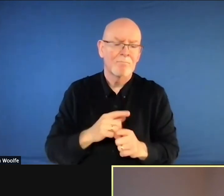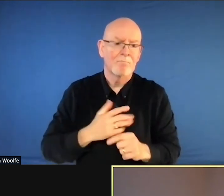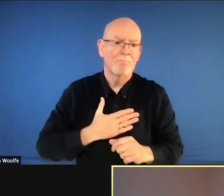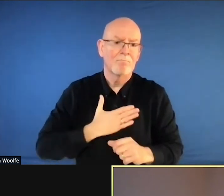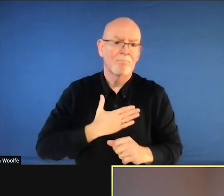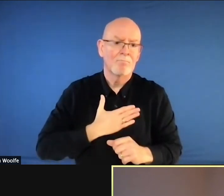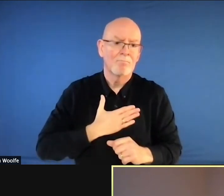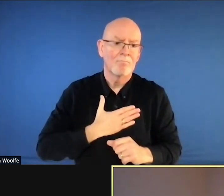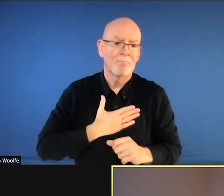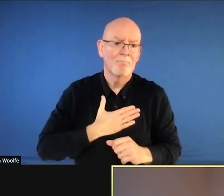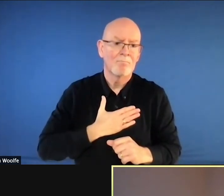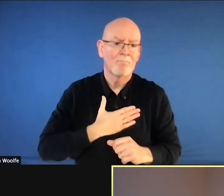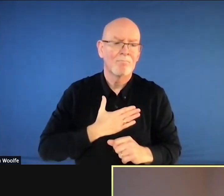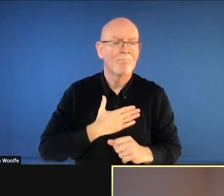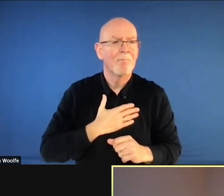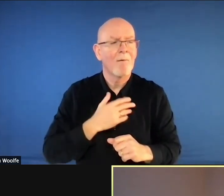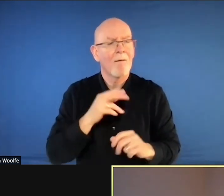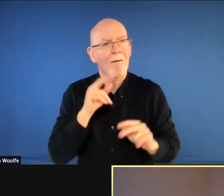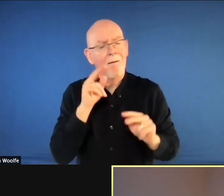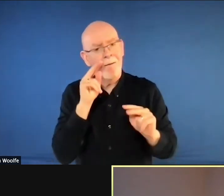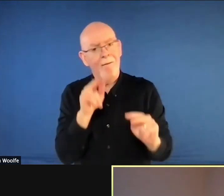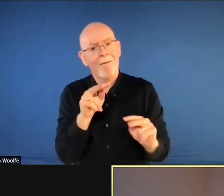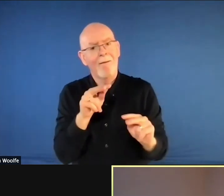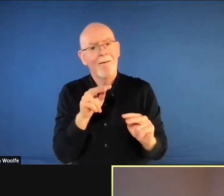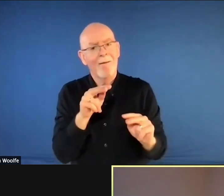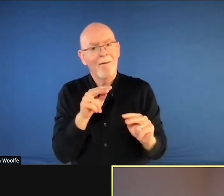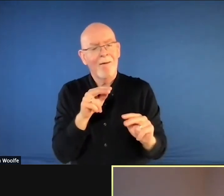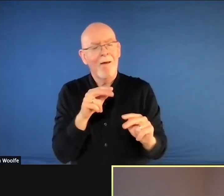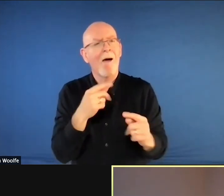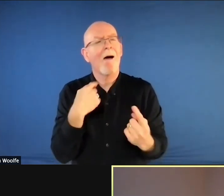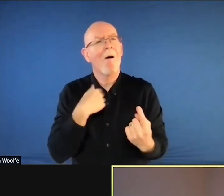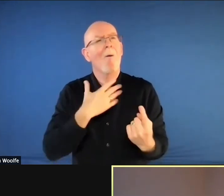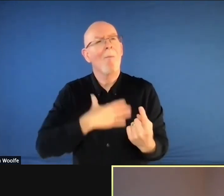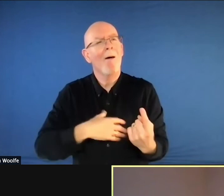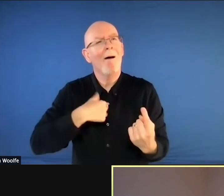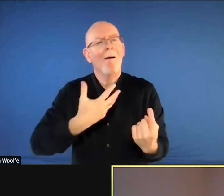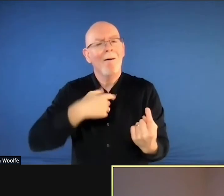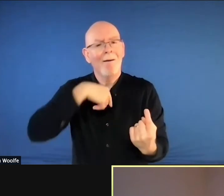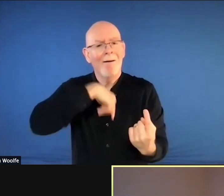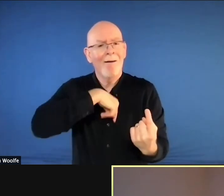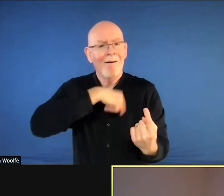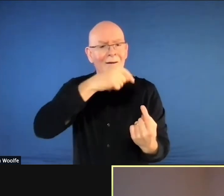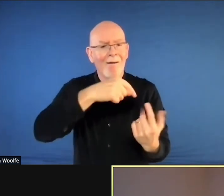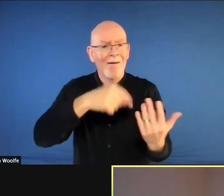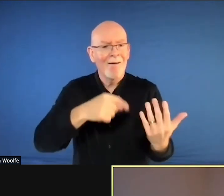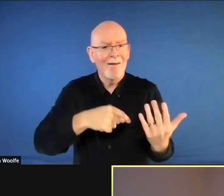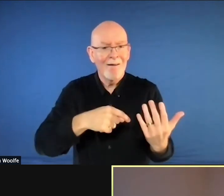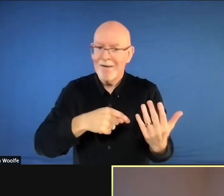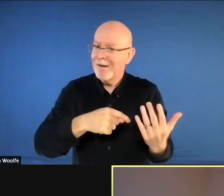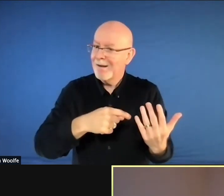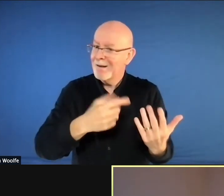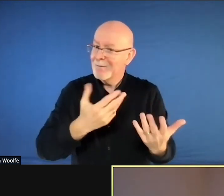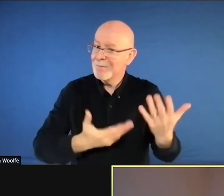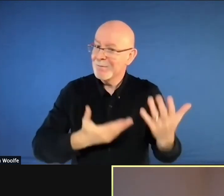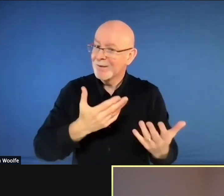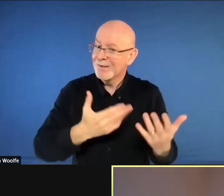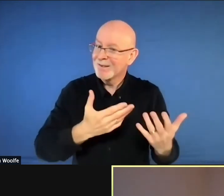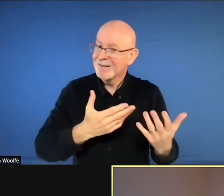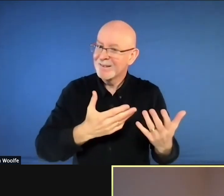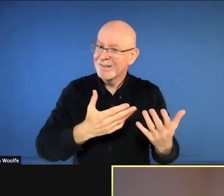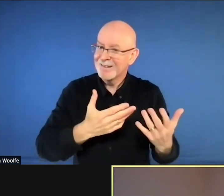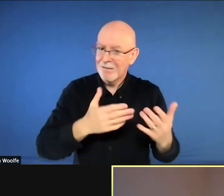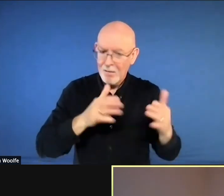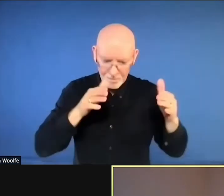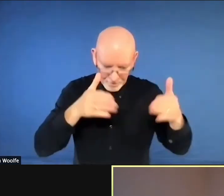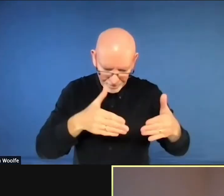purposes, which may be limited to, again, the research topic and the results that need to be obtained. However,